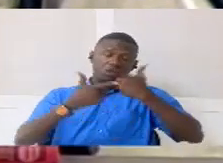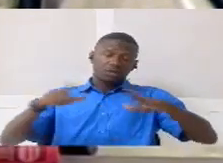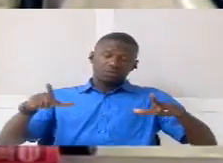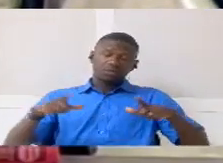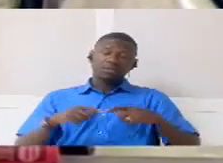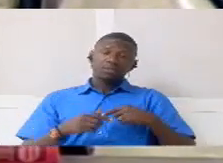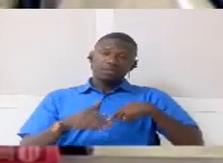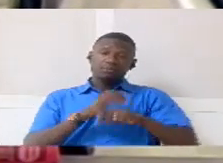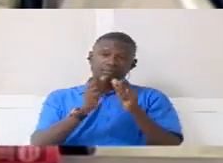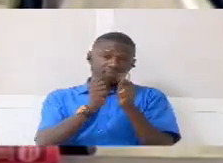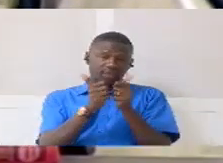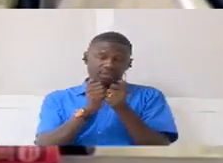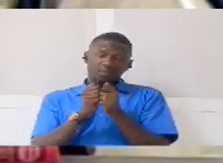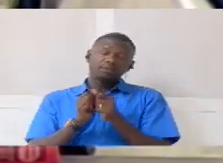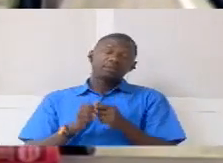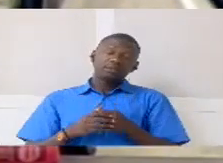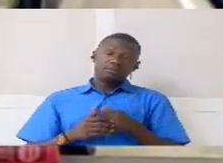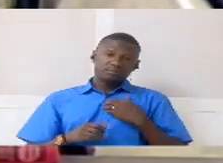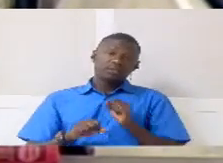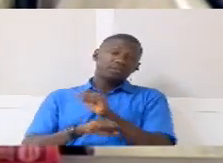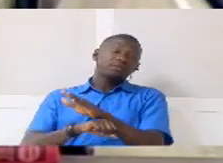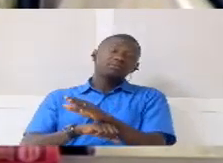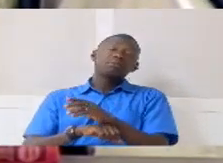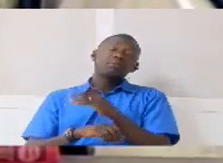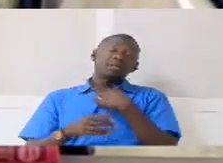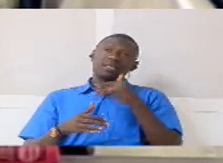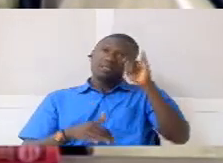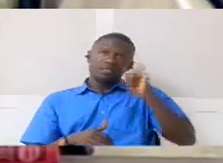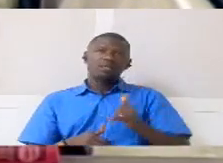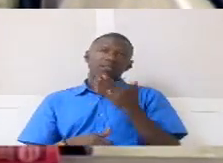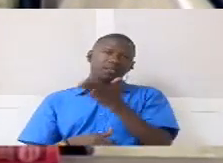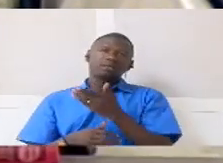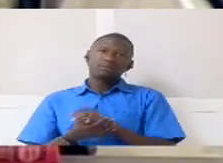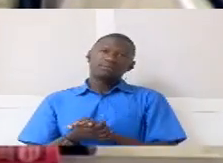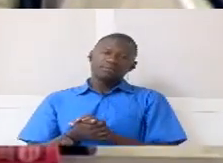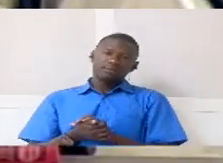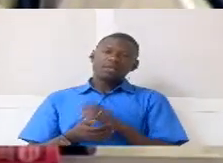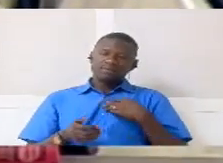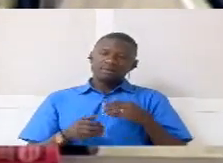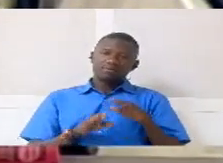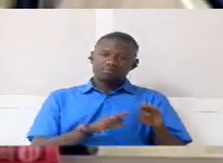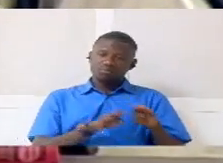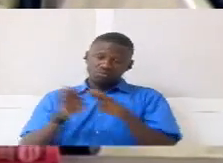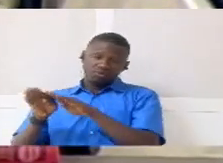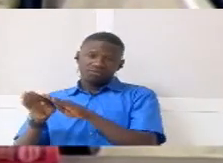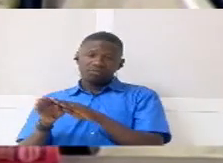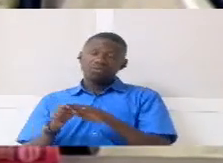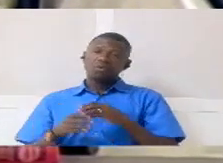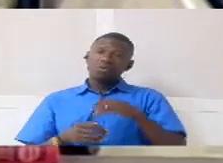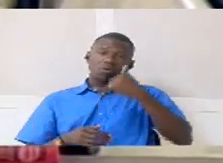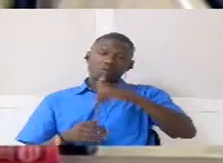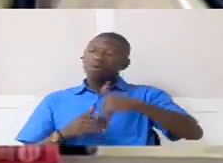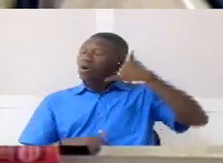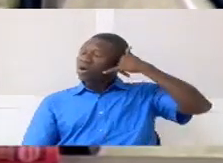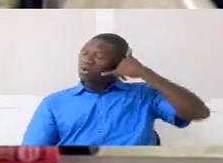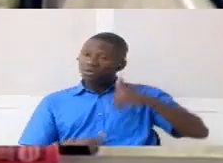I spent a couple of years there. In Adam Samba in Samba Reception. Then I was moved to the reception. Reception la dula dami alonko wale